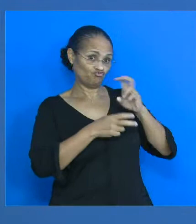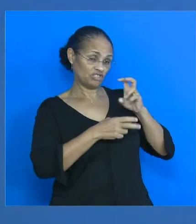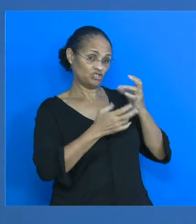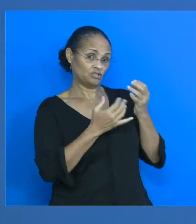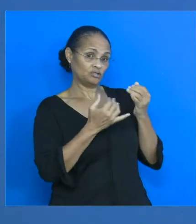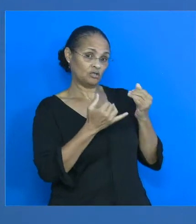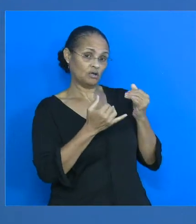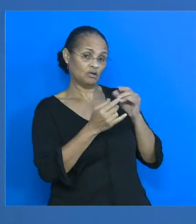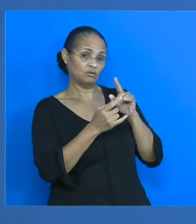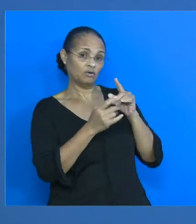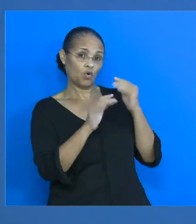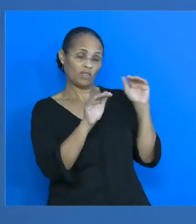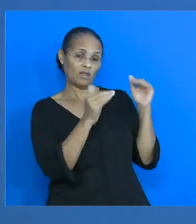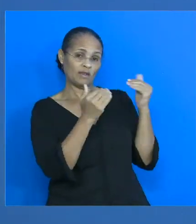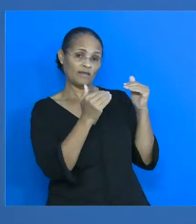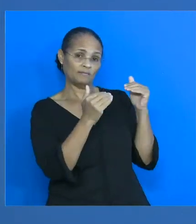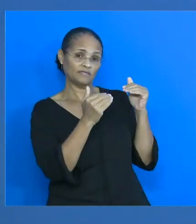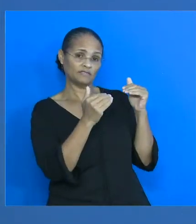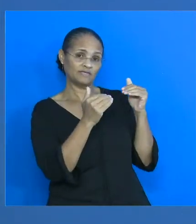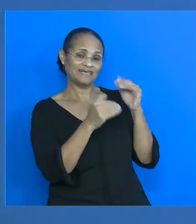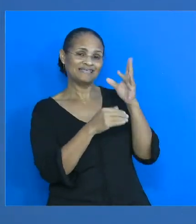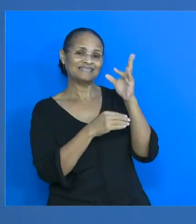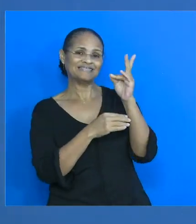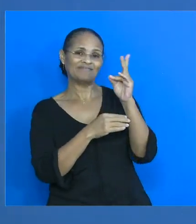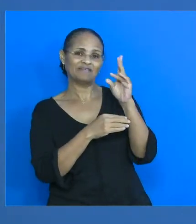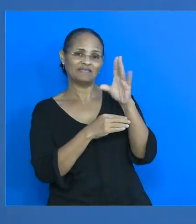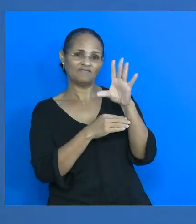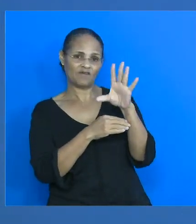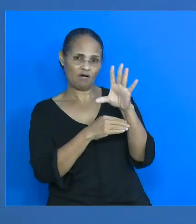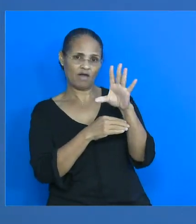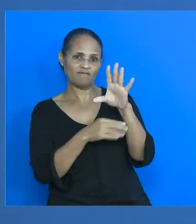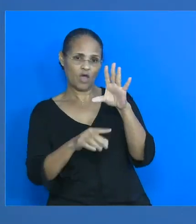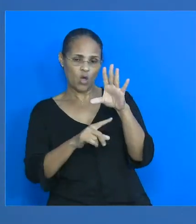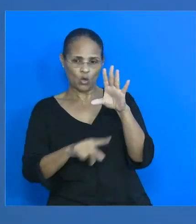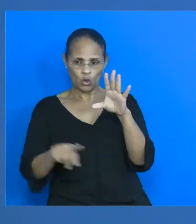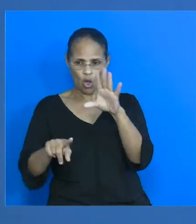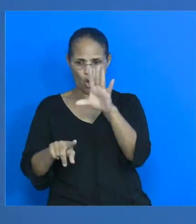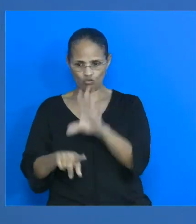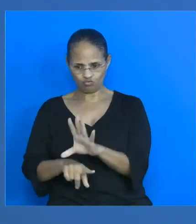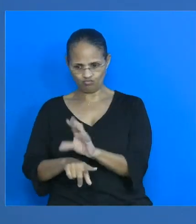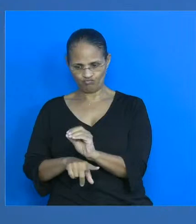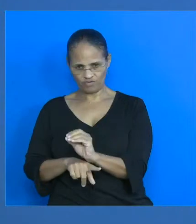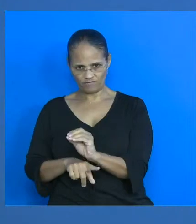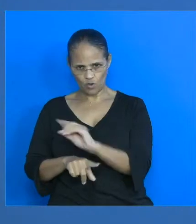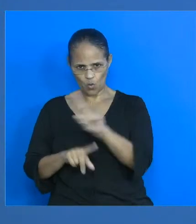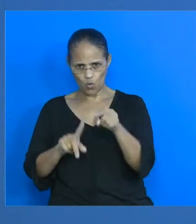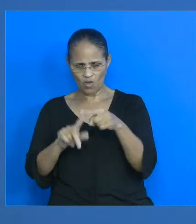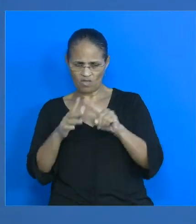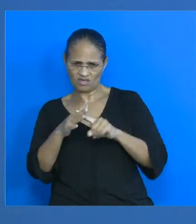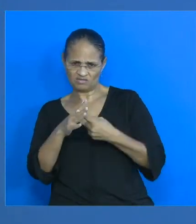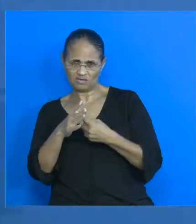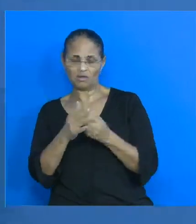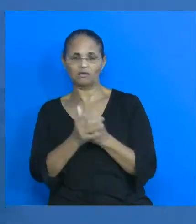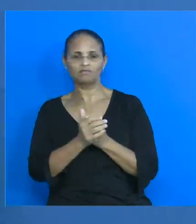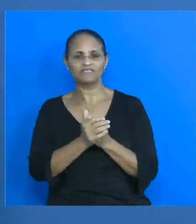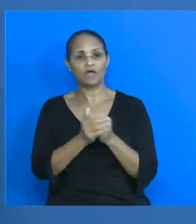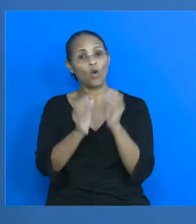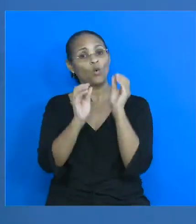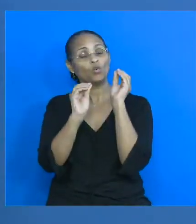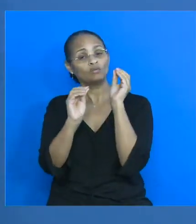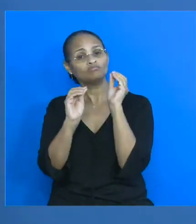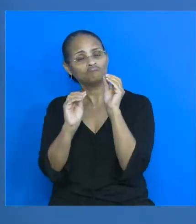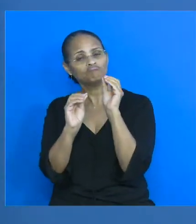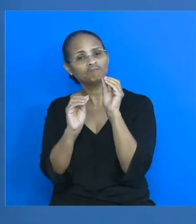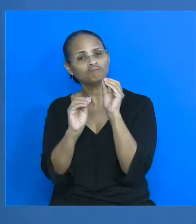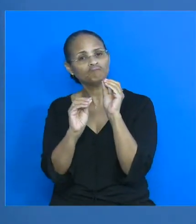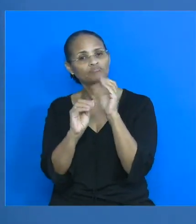specifically the one pertaining to 75 persons going down to 50. When would that restriction be put into place? We instructed chambers